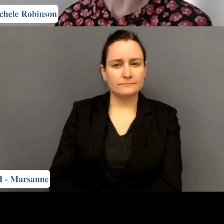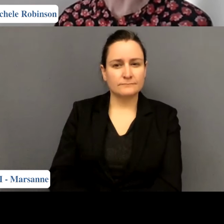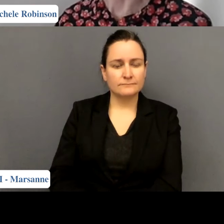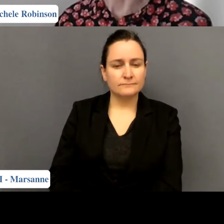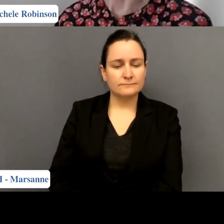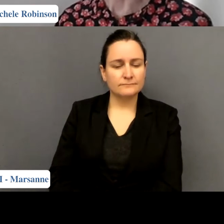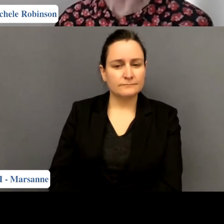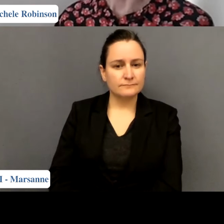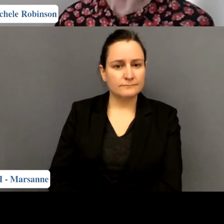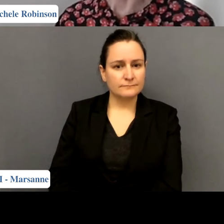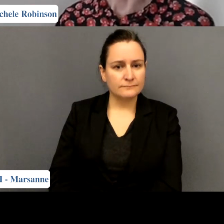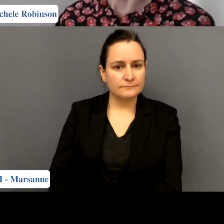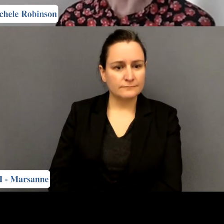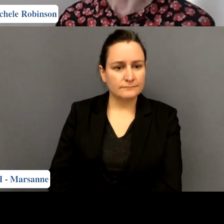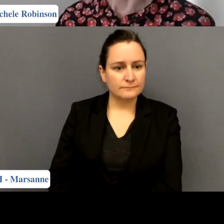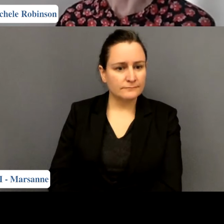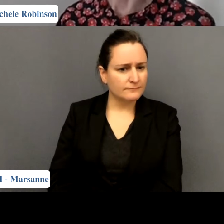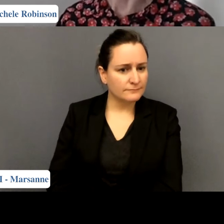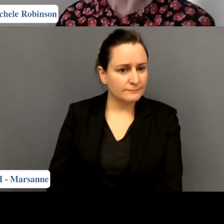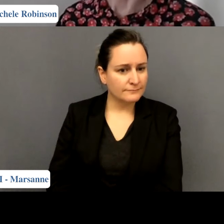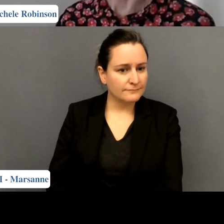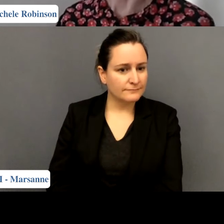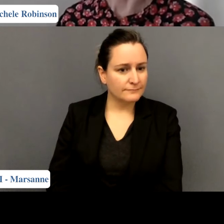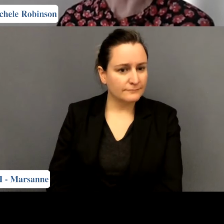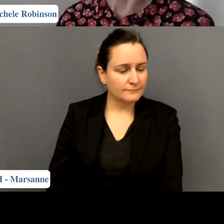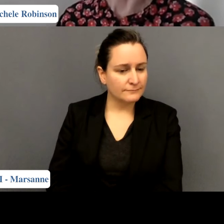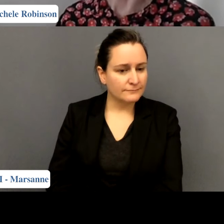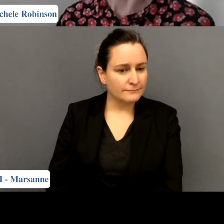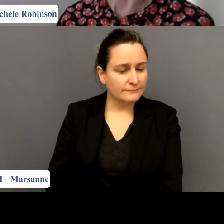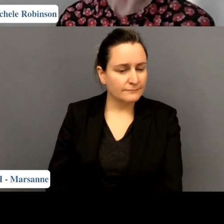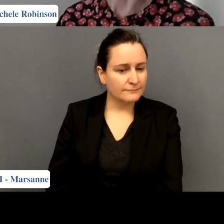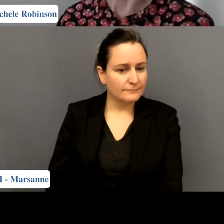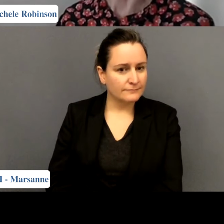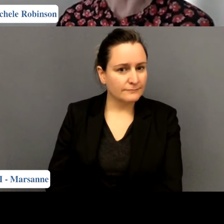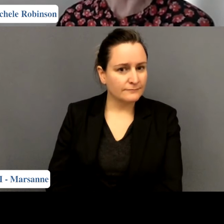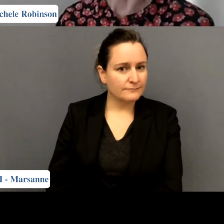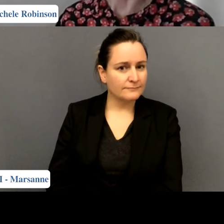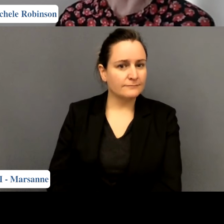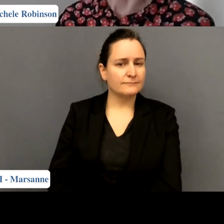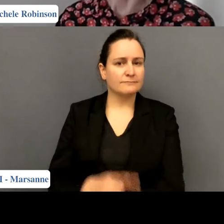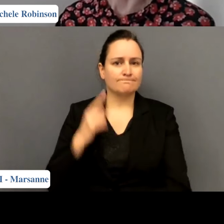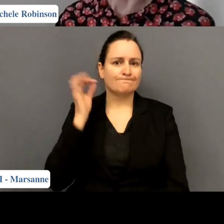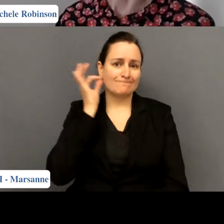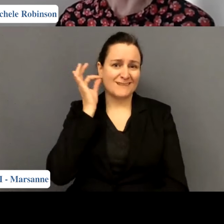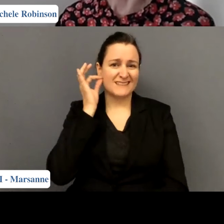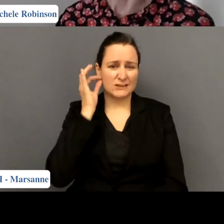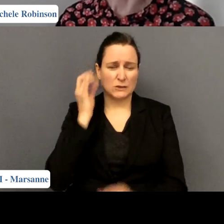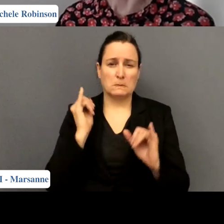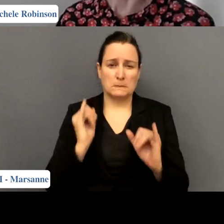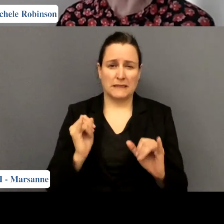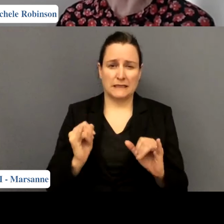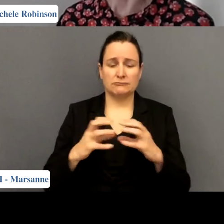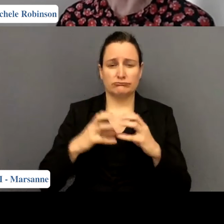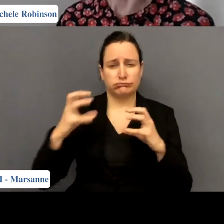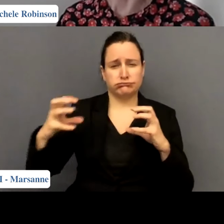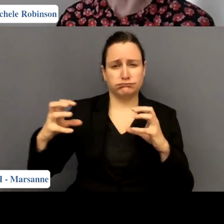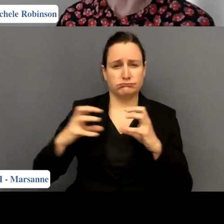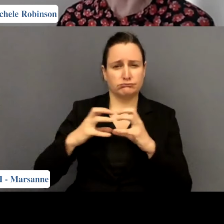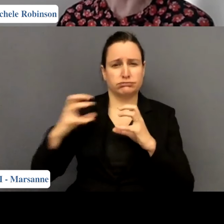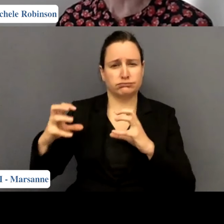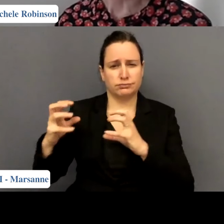were the two cluster randomized trials, which involved over 1,000 families and showed not only did we reduce intimate partner violence and harsh punishment of